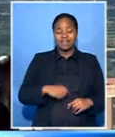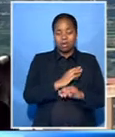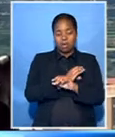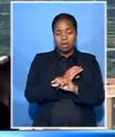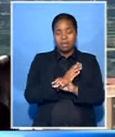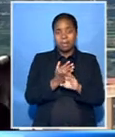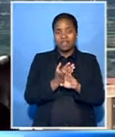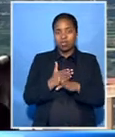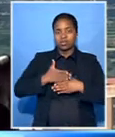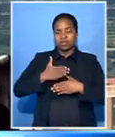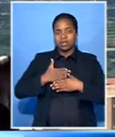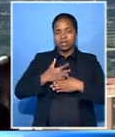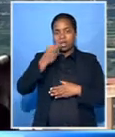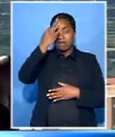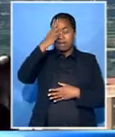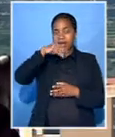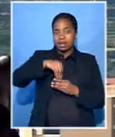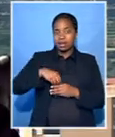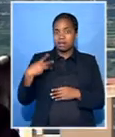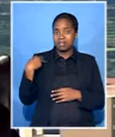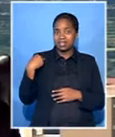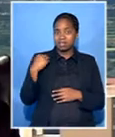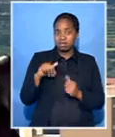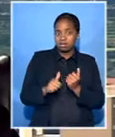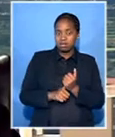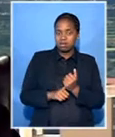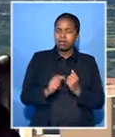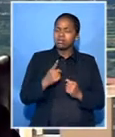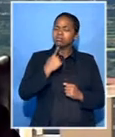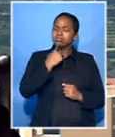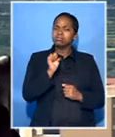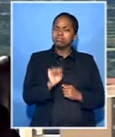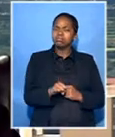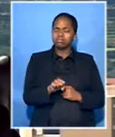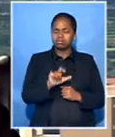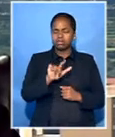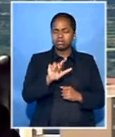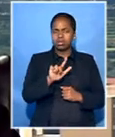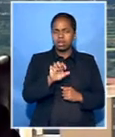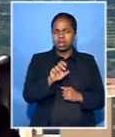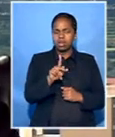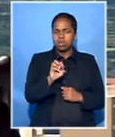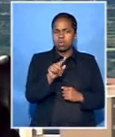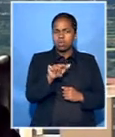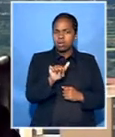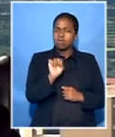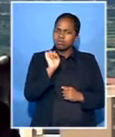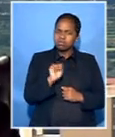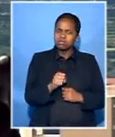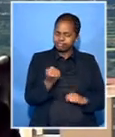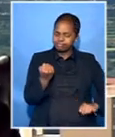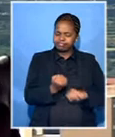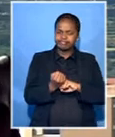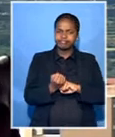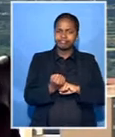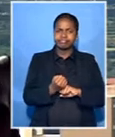He was very adamant in his testimony, towing that official government line and also